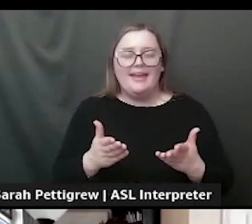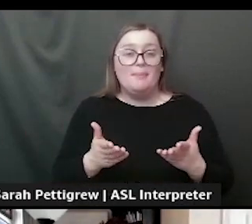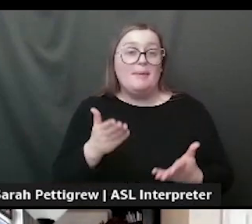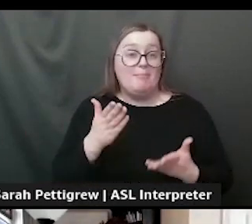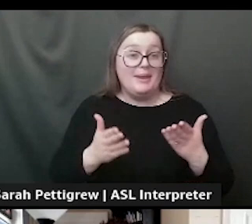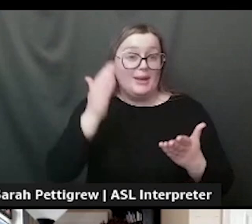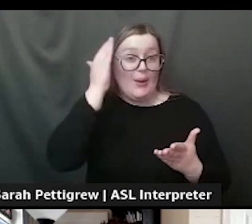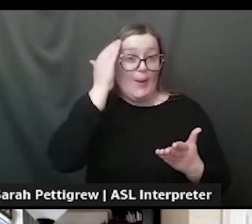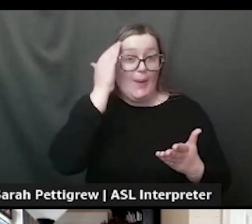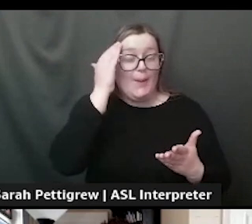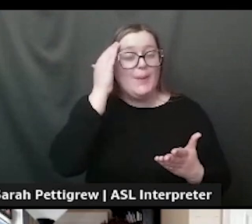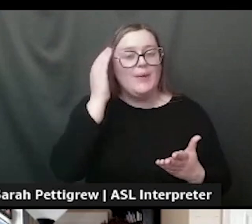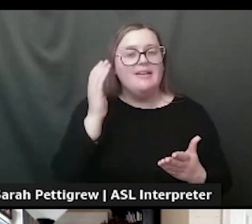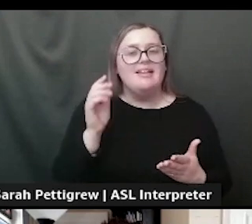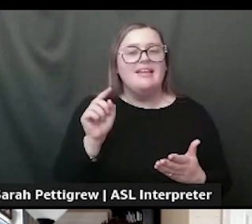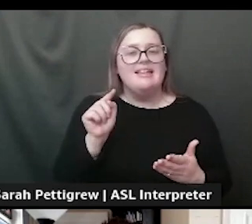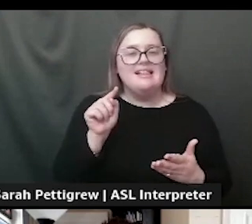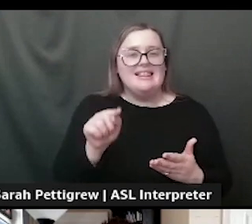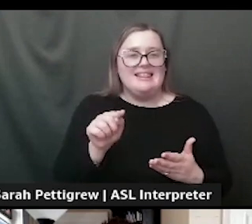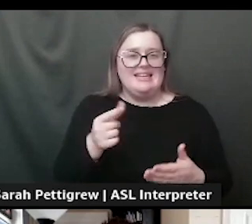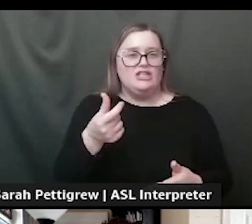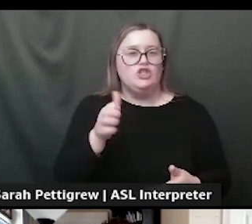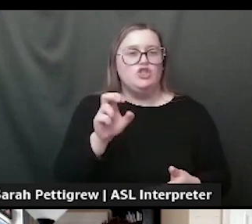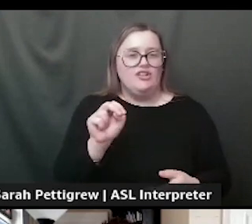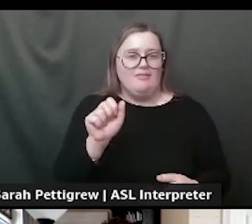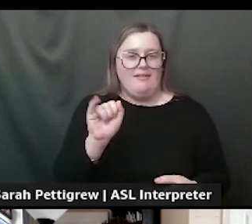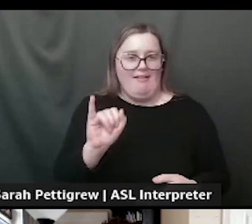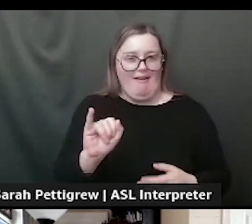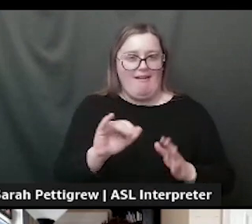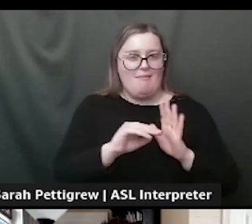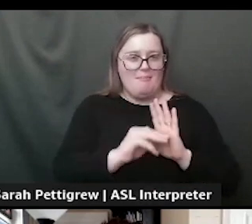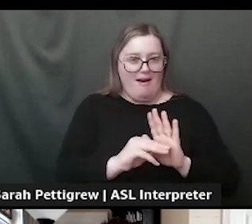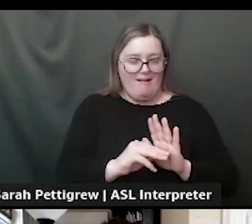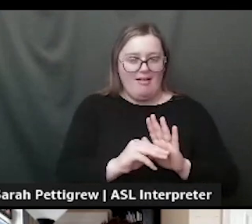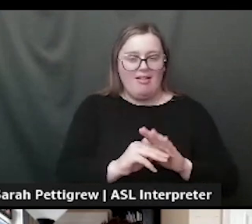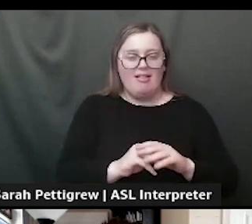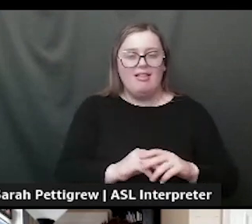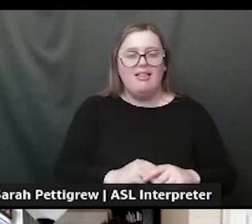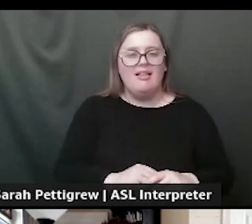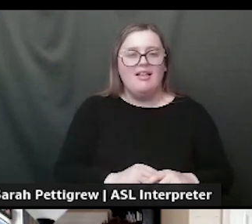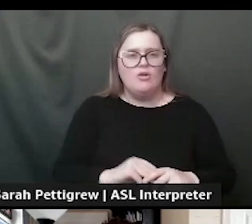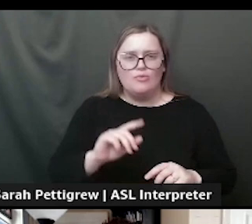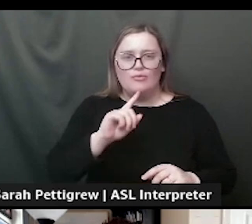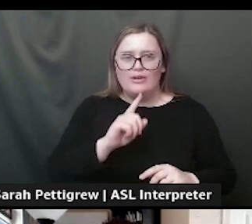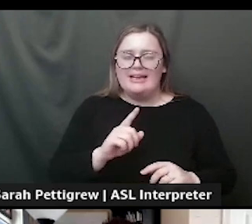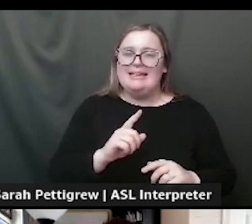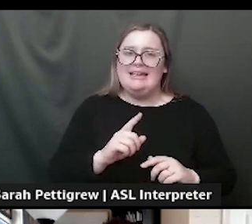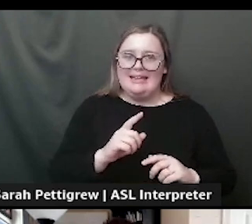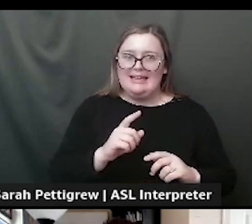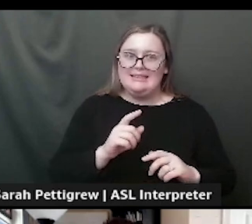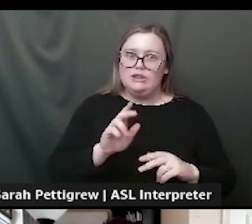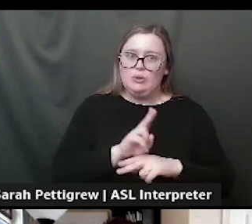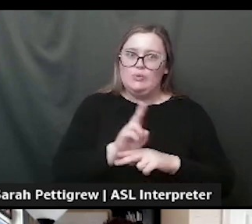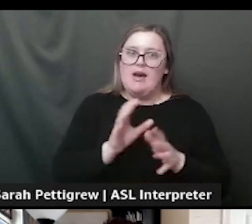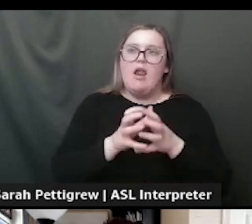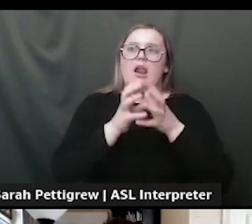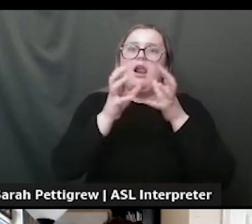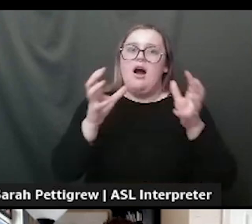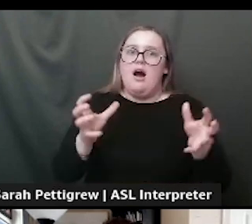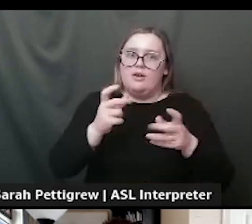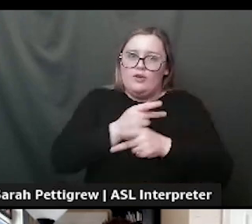aware, these generative AI models, the large models, are very compute hungry, and they